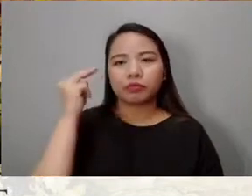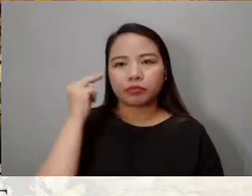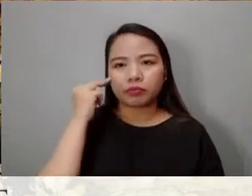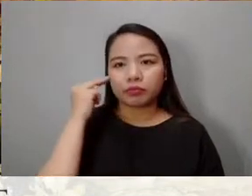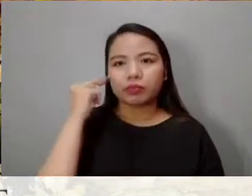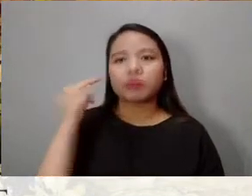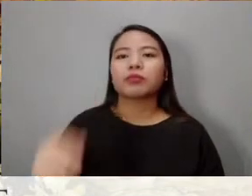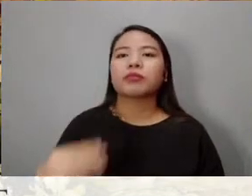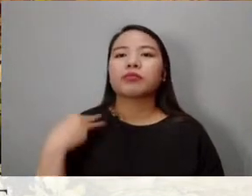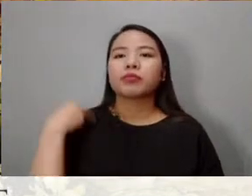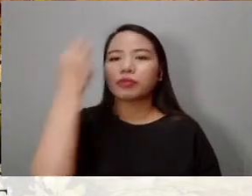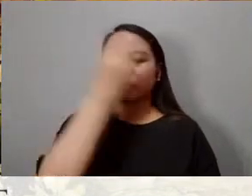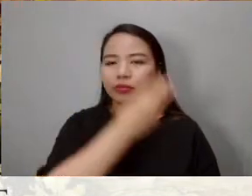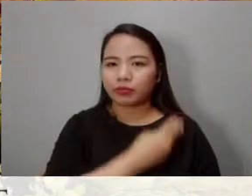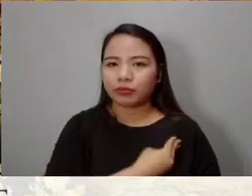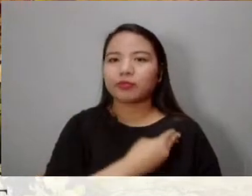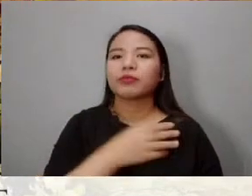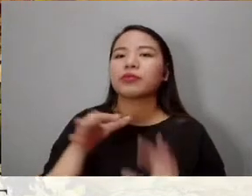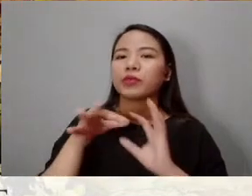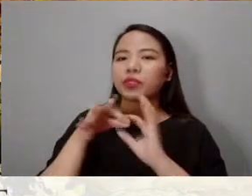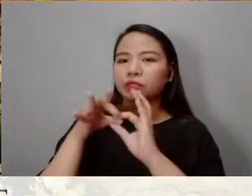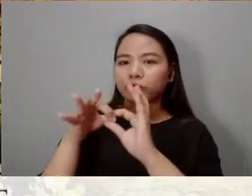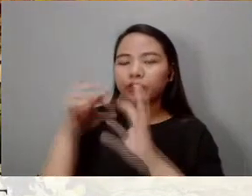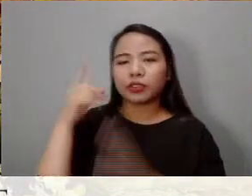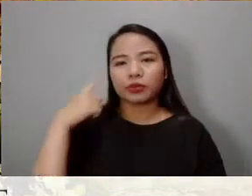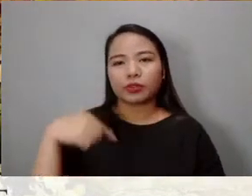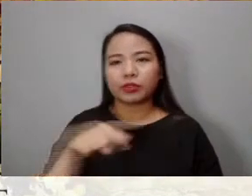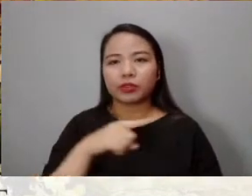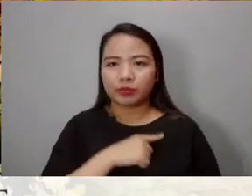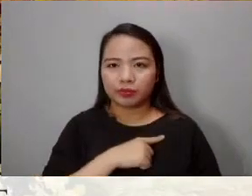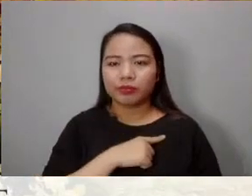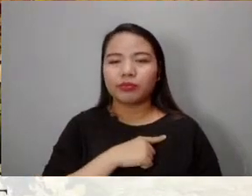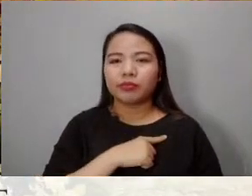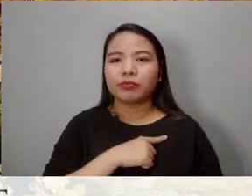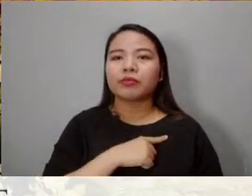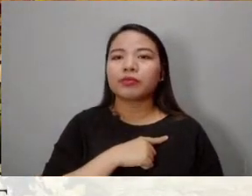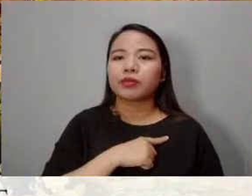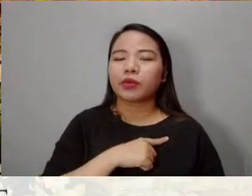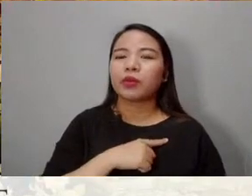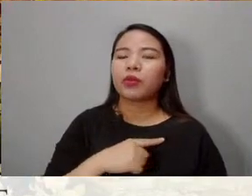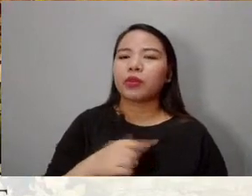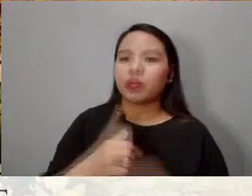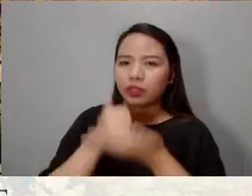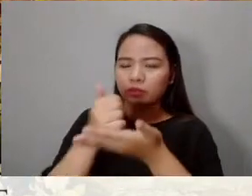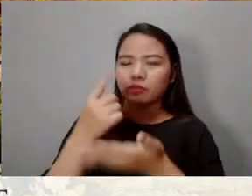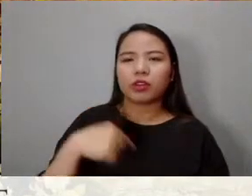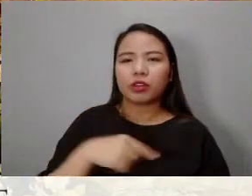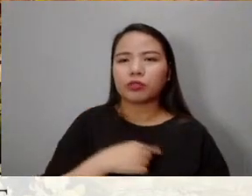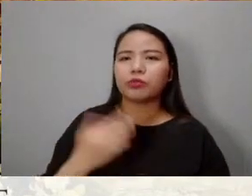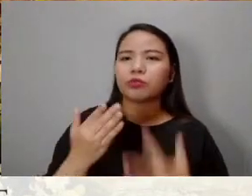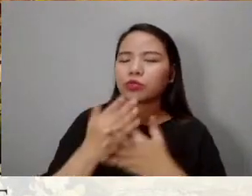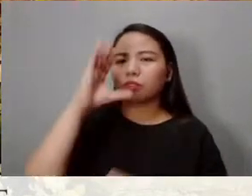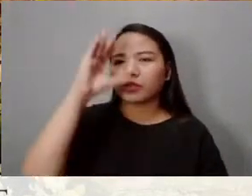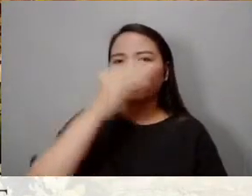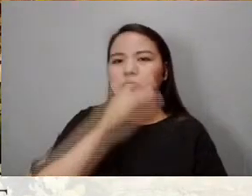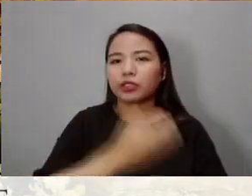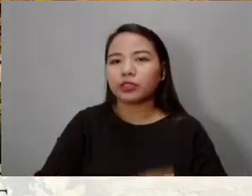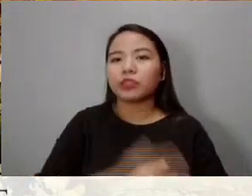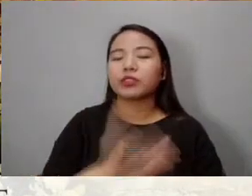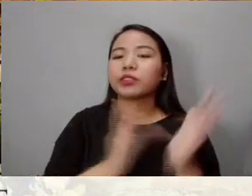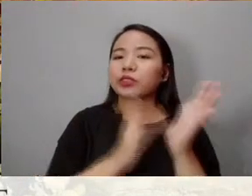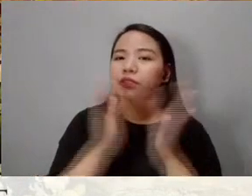to intercede for us and plead for us through her Son, Jesus. In